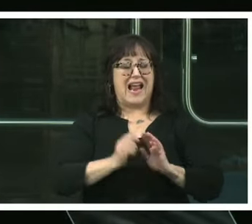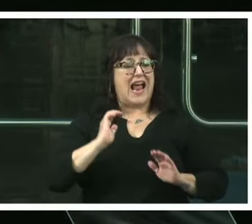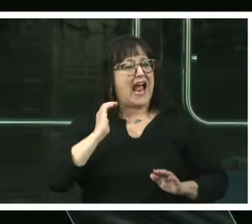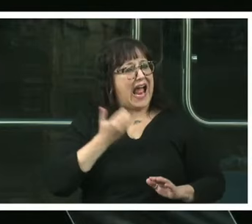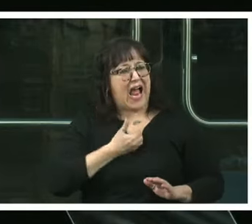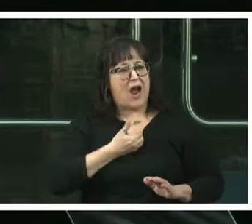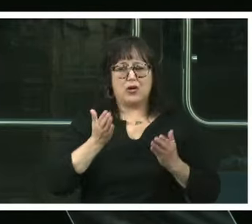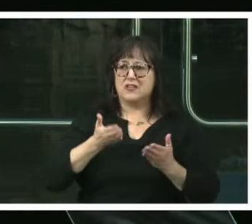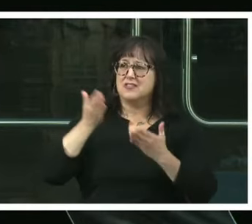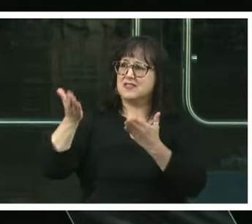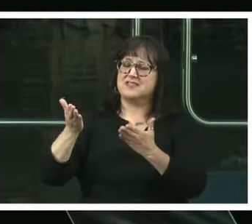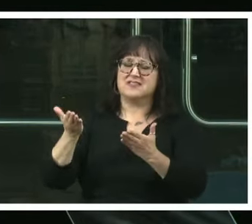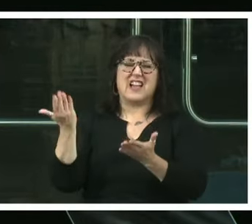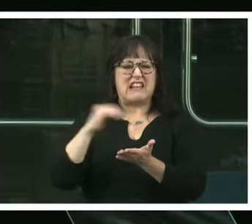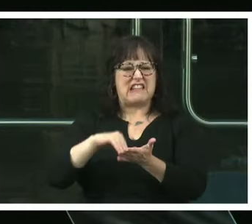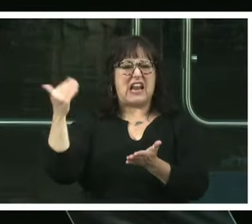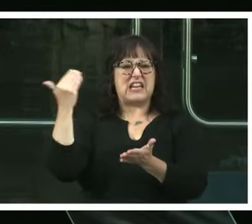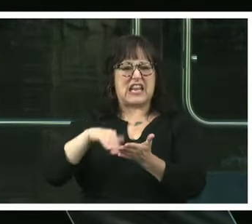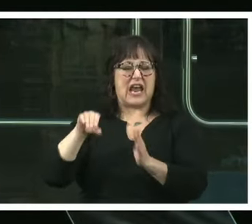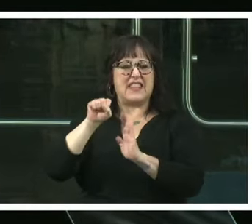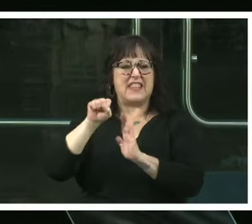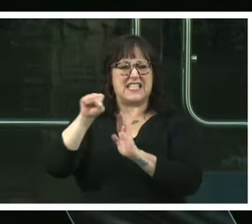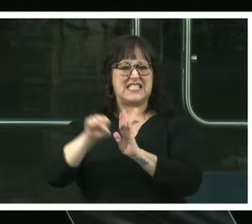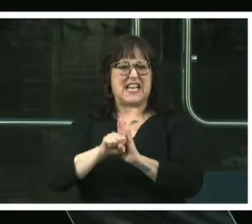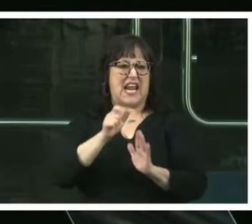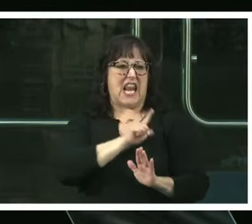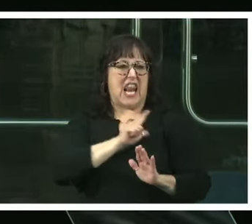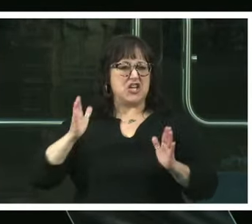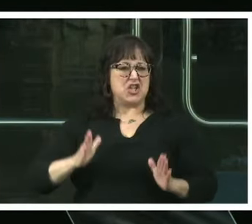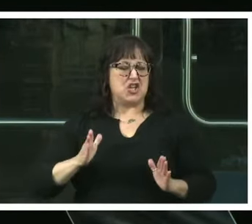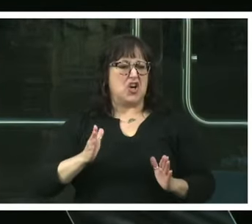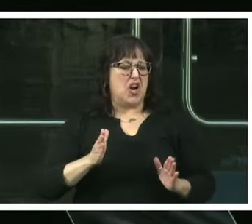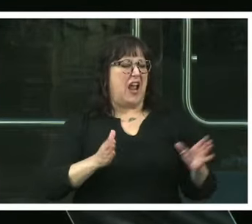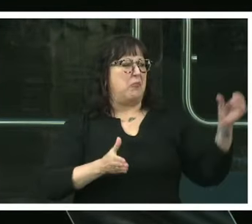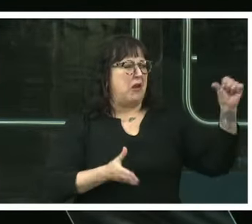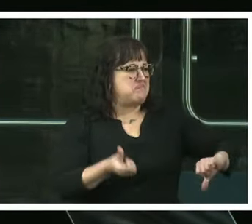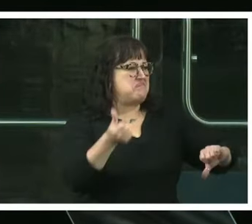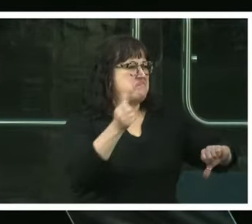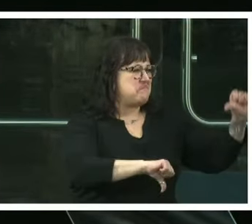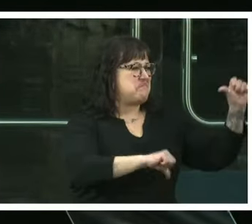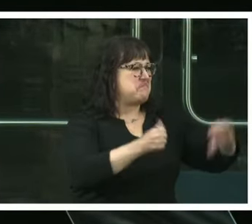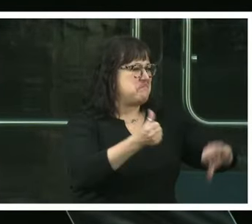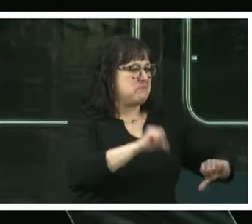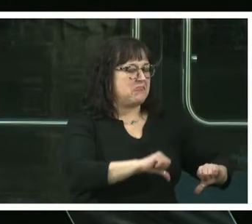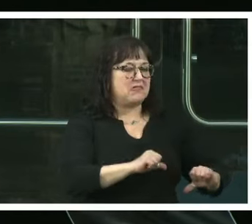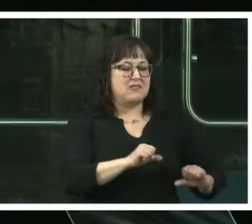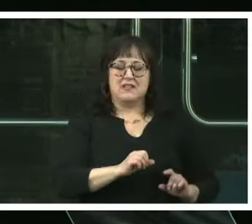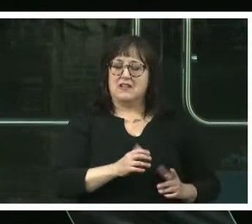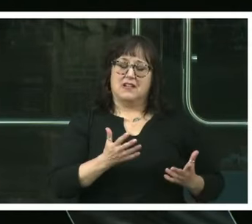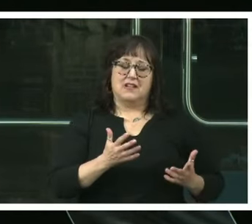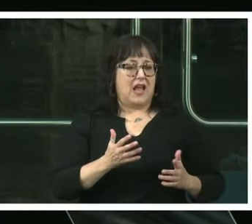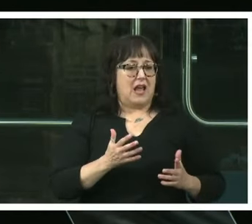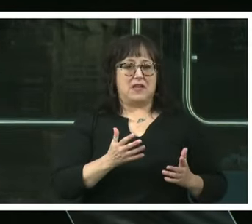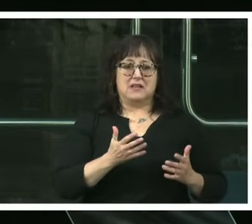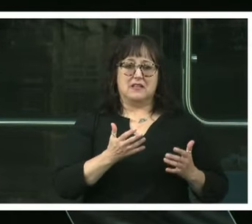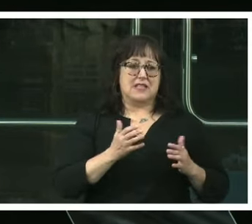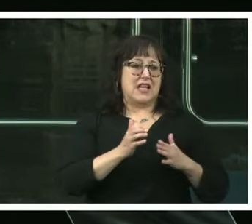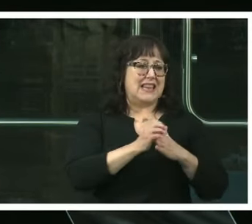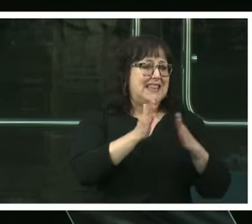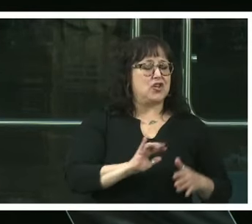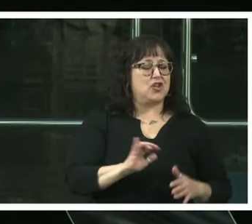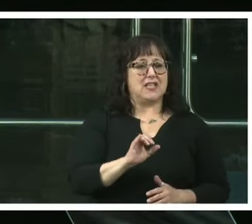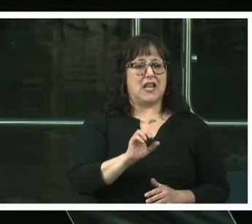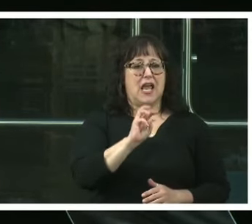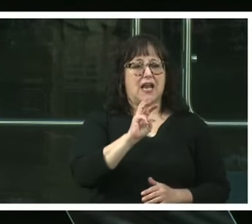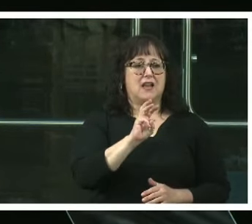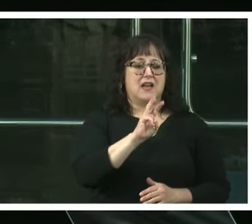again and again in the state legislature, despite the heroic efforts of leaders like Senators Scott Wiener and